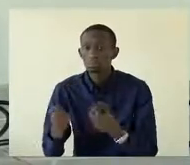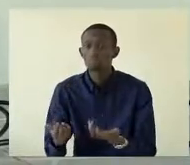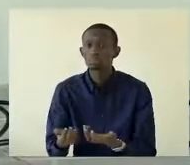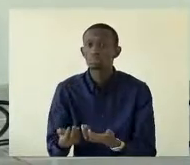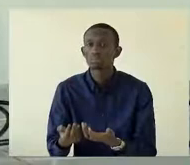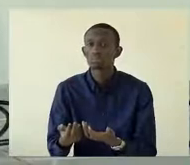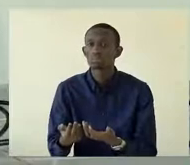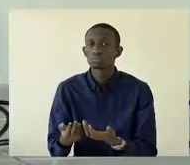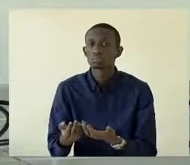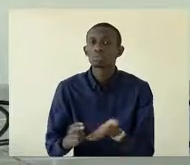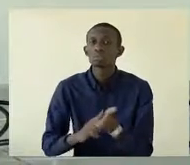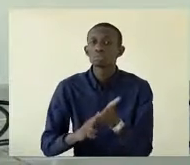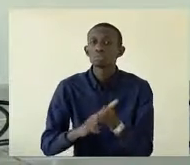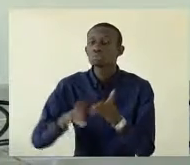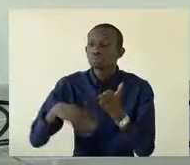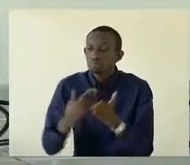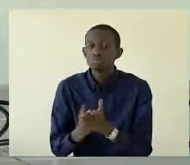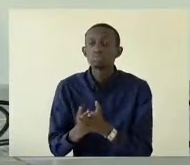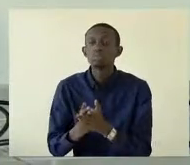we finish it all and leave the others?